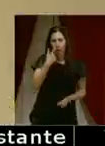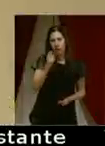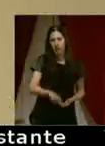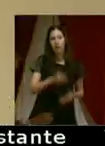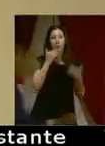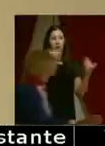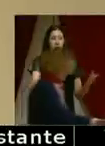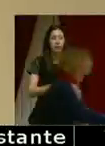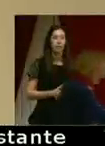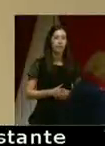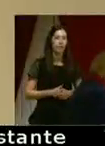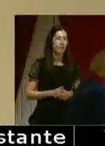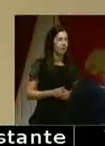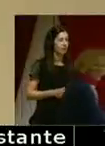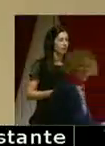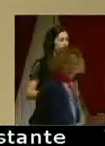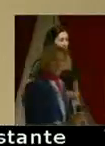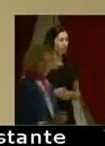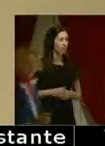concepts.